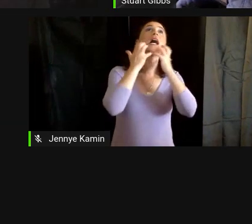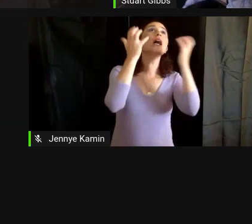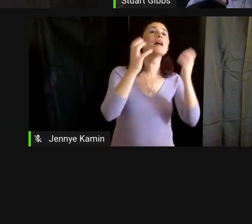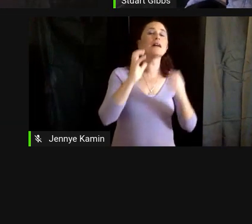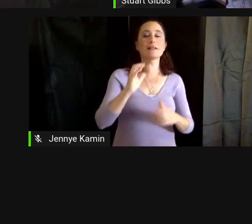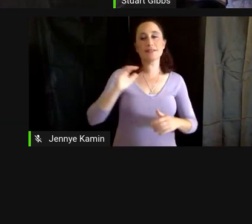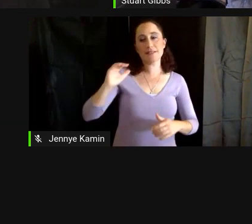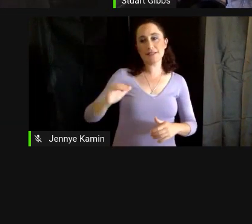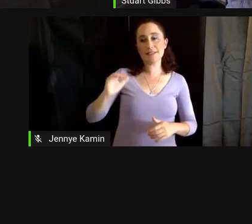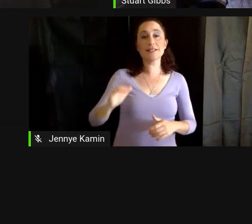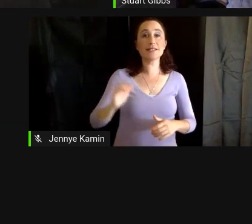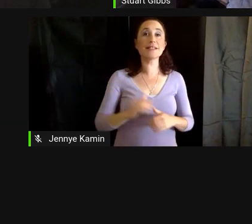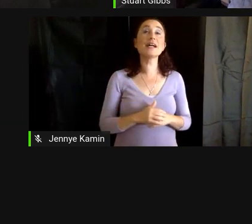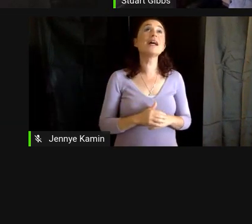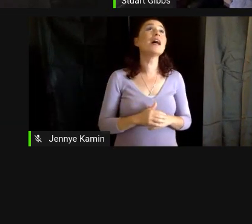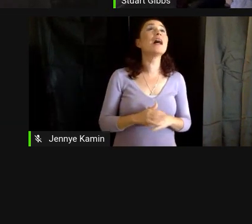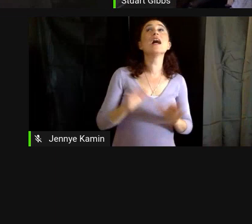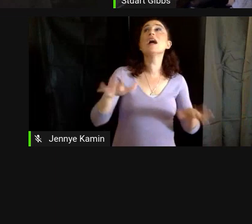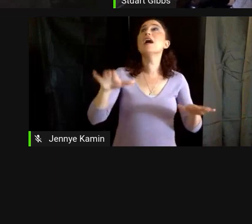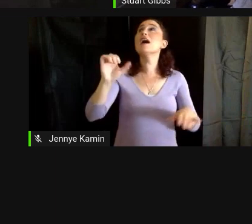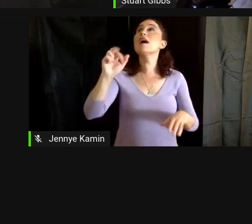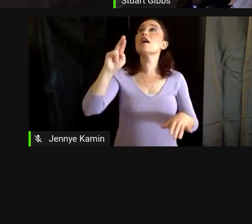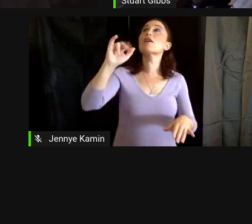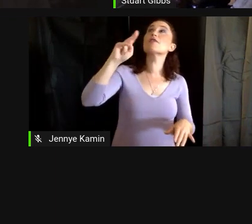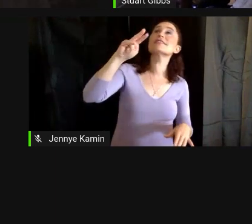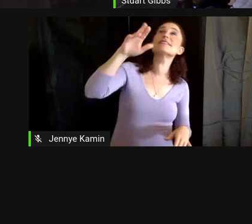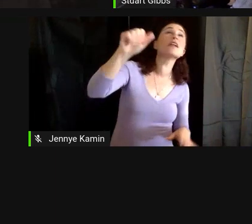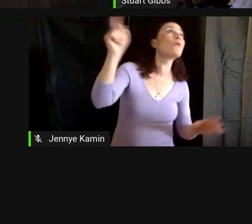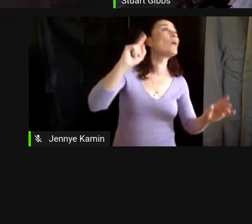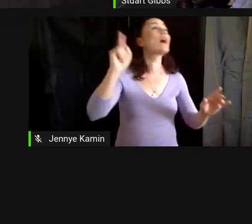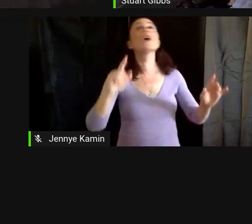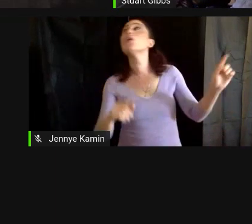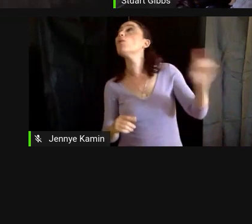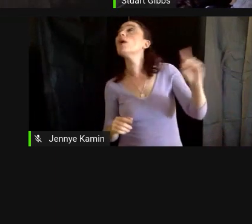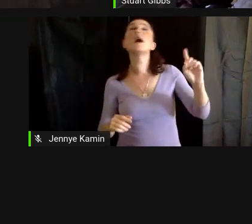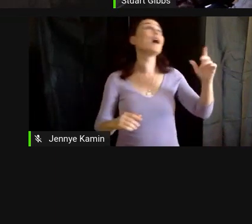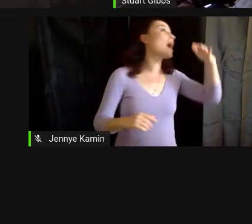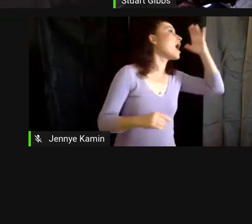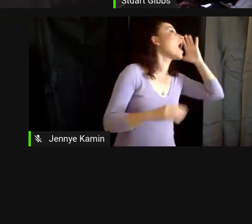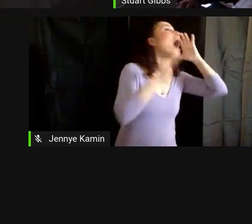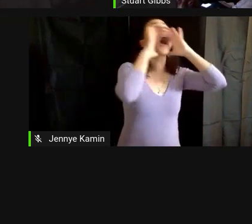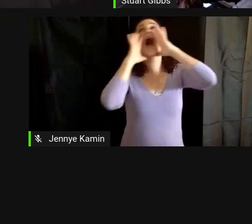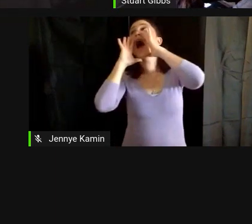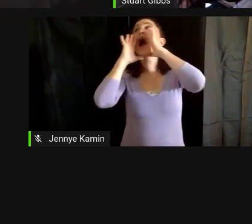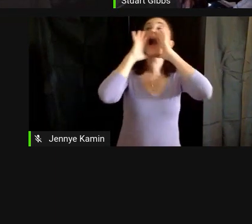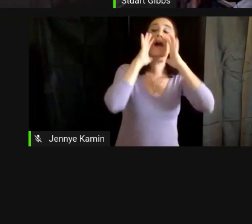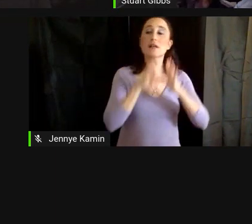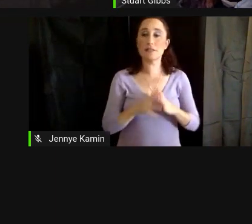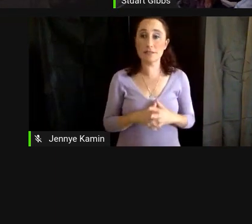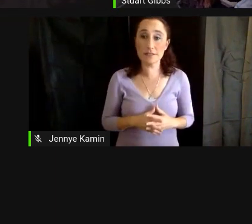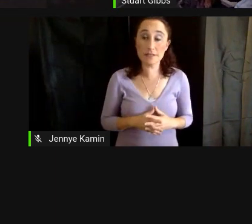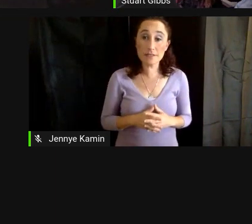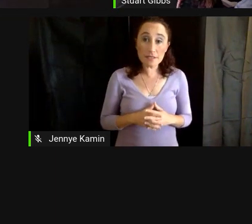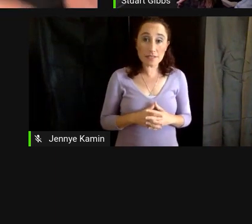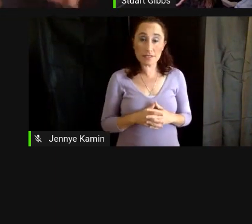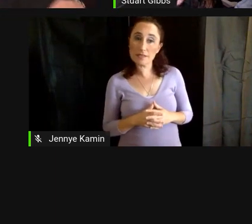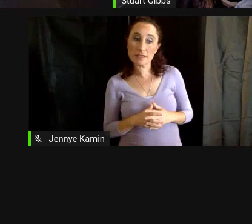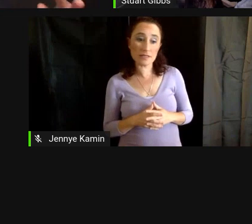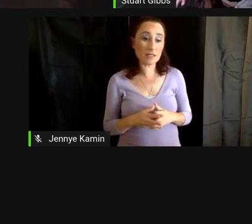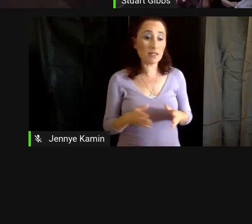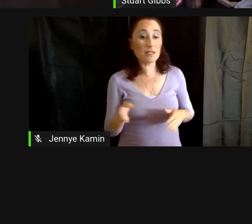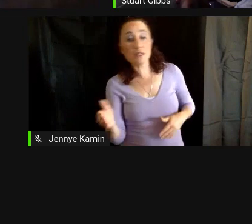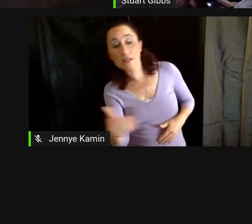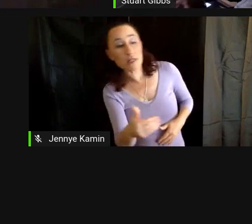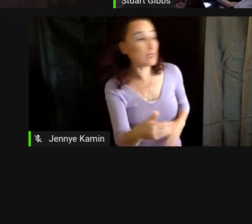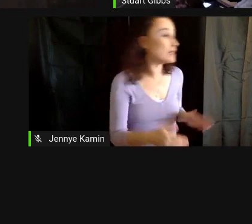Christina, little Stewie. He's like, Christina, where are you? And he comes like crashing around a corner, turns